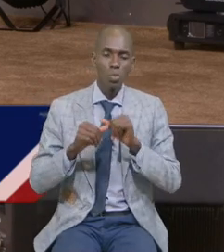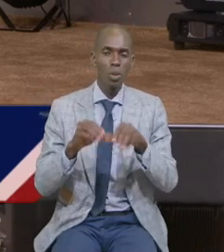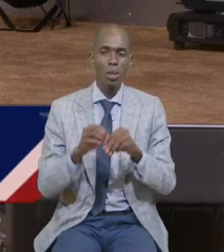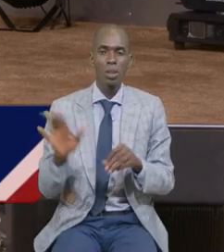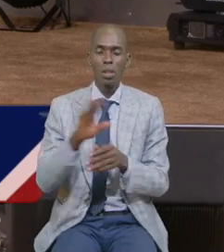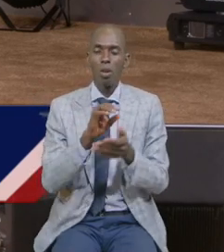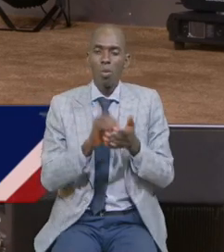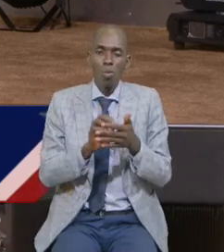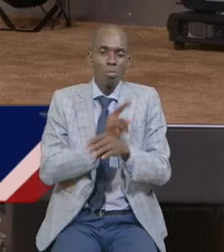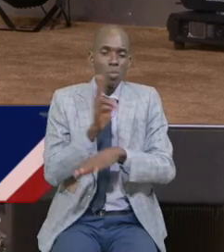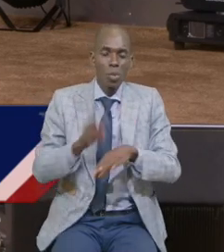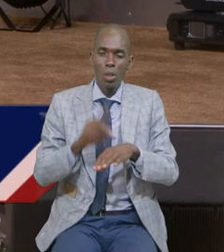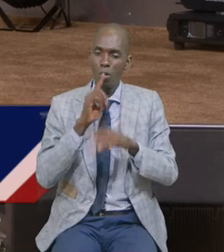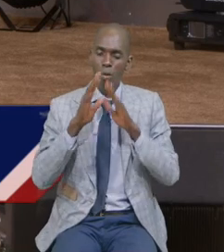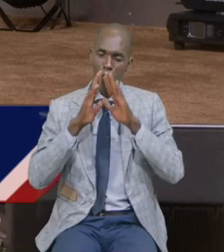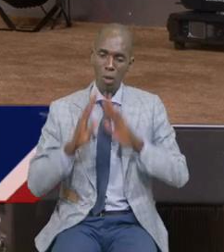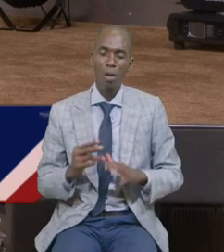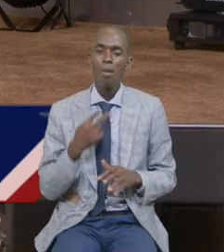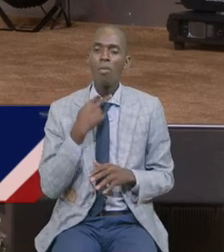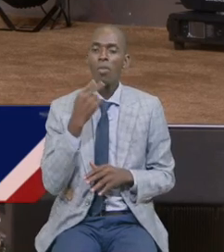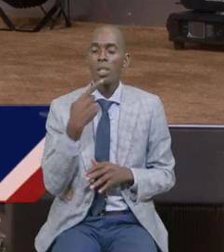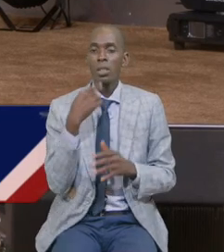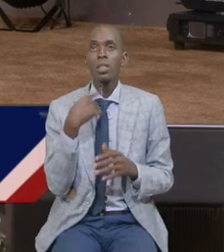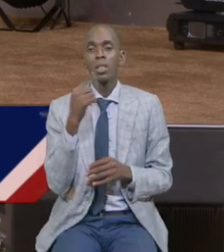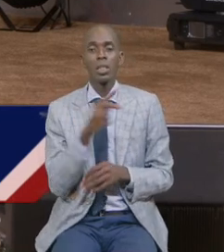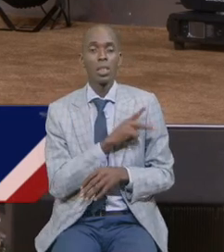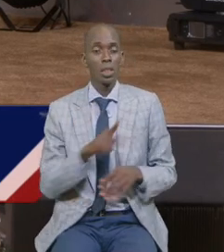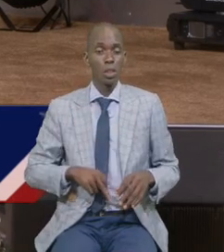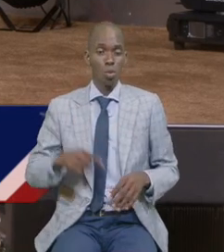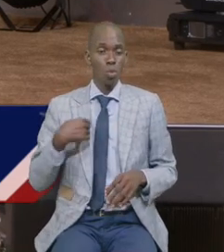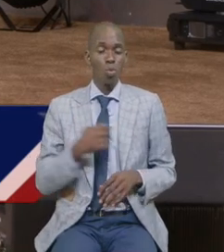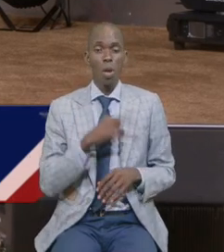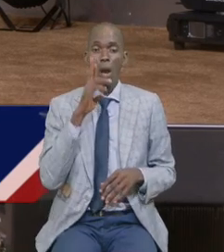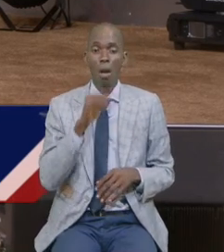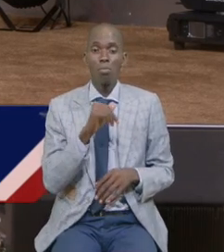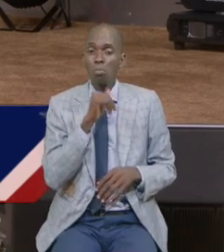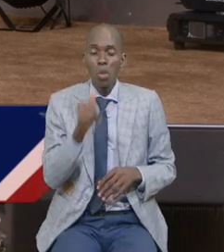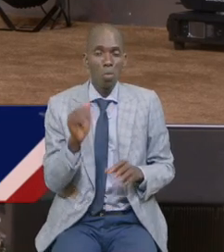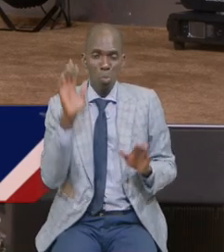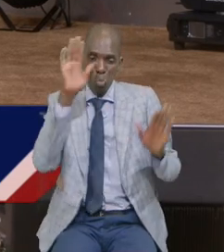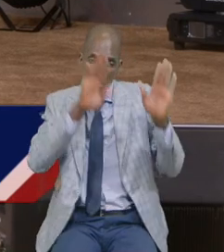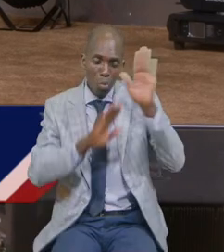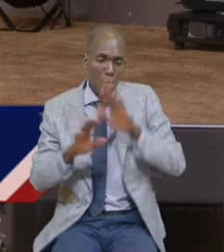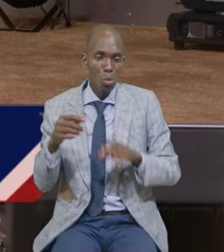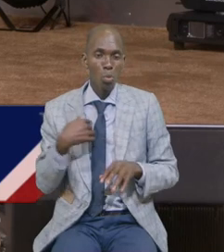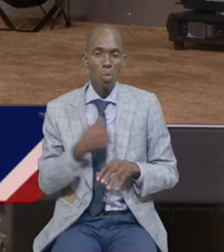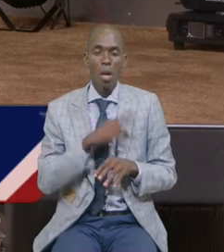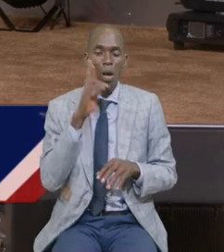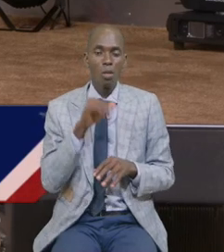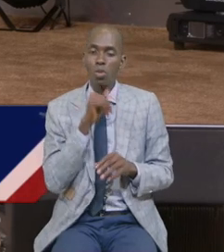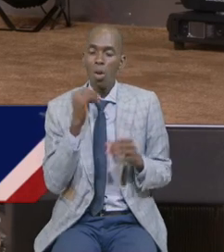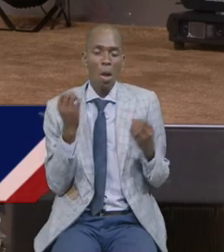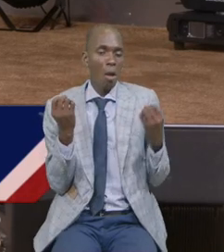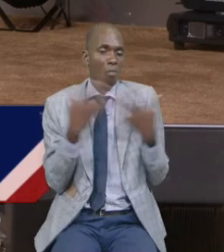Nebuchadnezzar, we are not careful, we are not fearful, we are not frightened. We're not fretting, we're not afraid